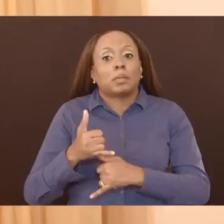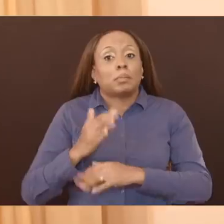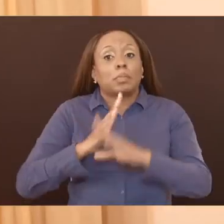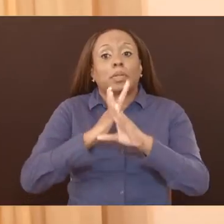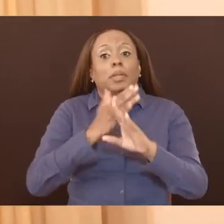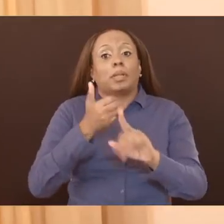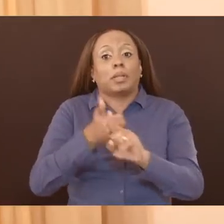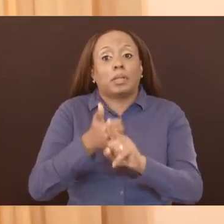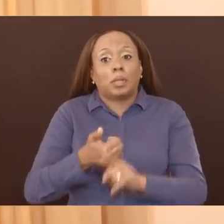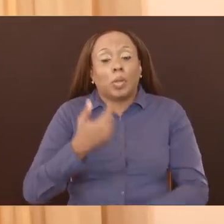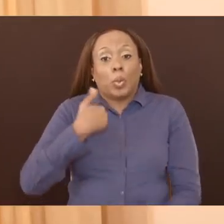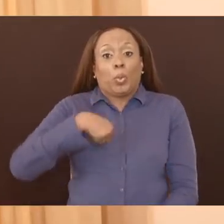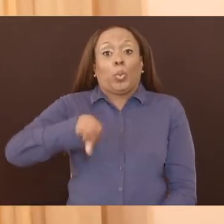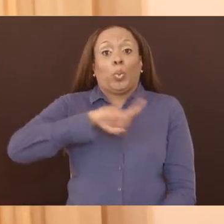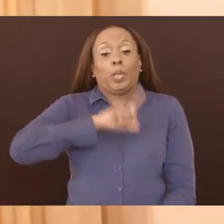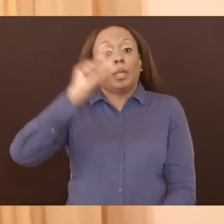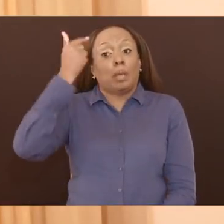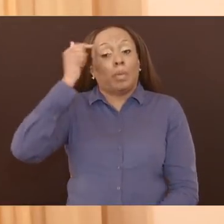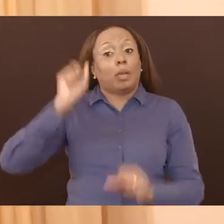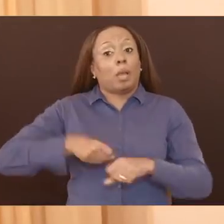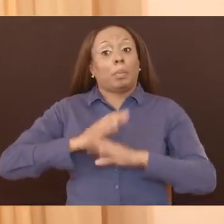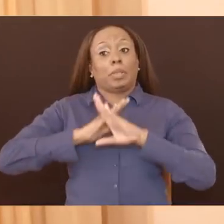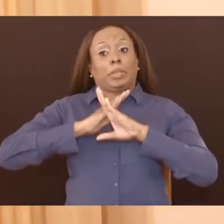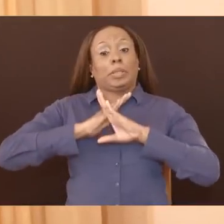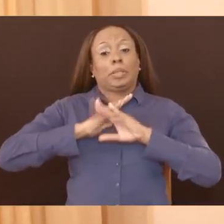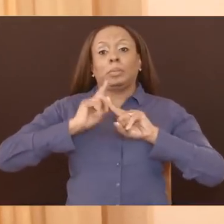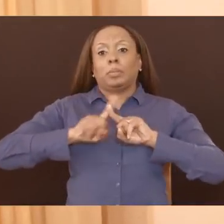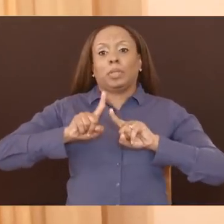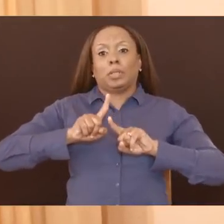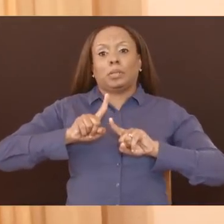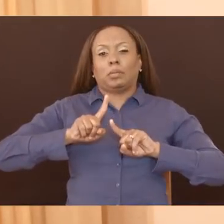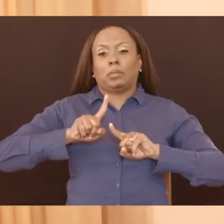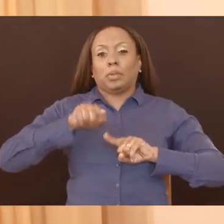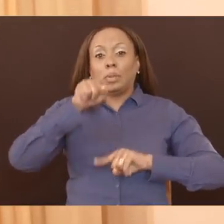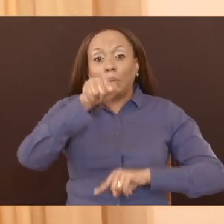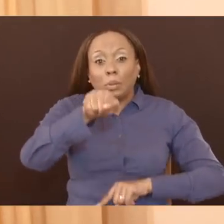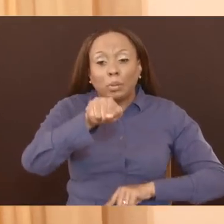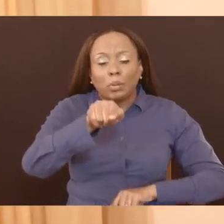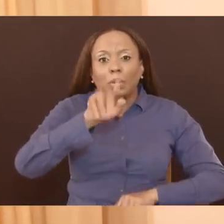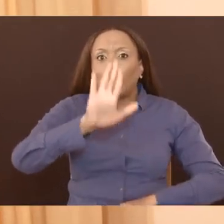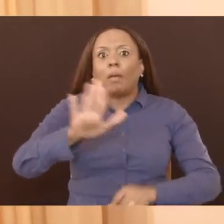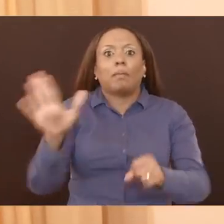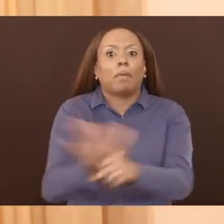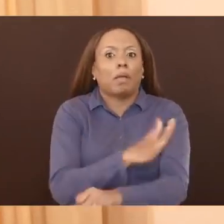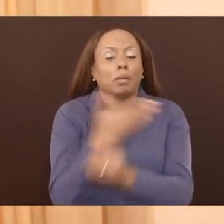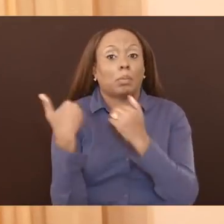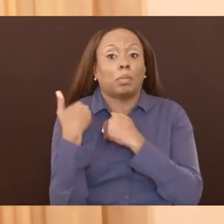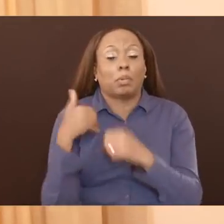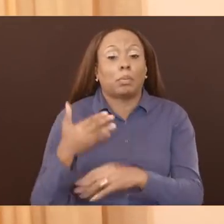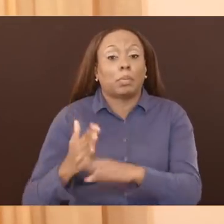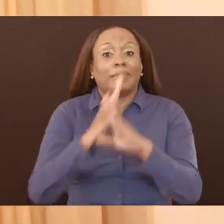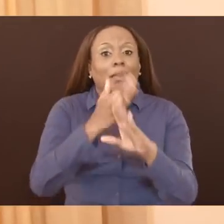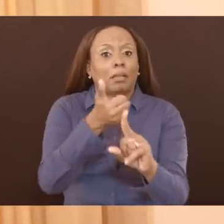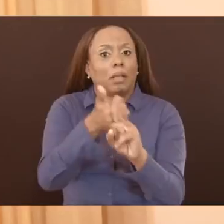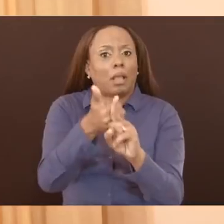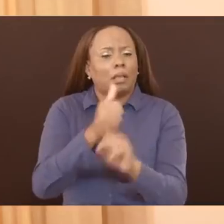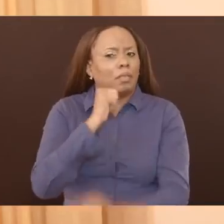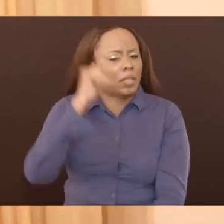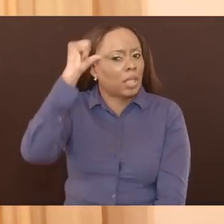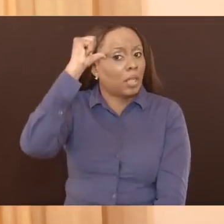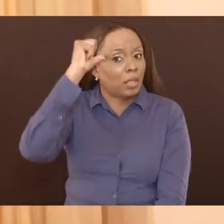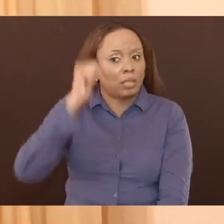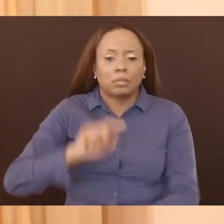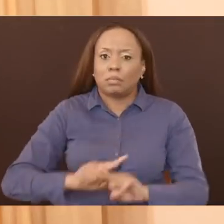can protect you only so far, but it is up to each and every one of you, not just to protect yourself as an adult, but to